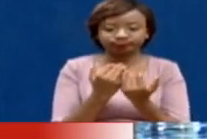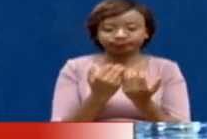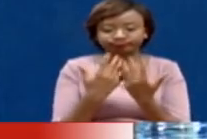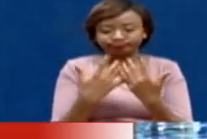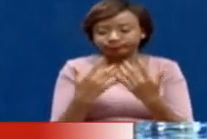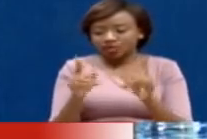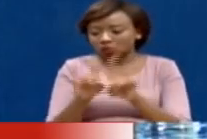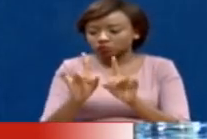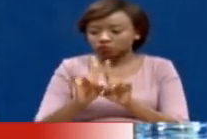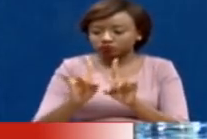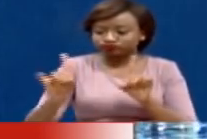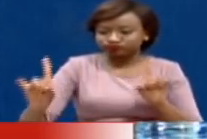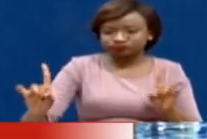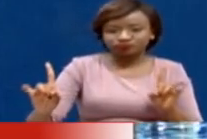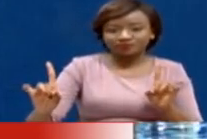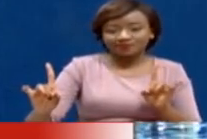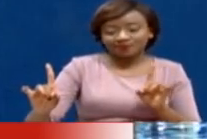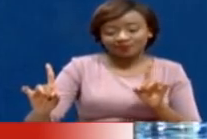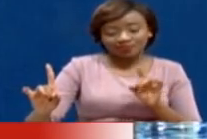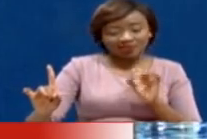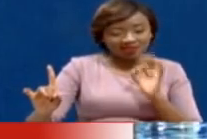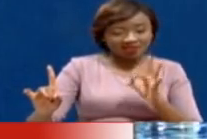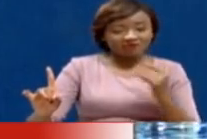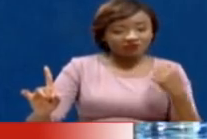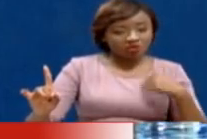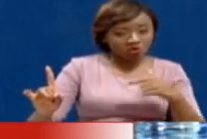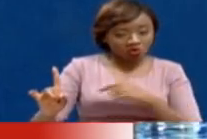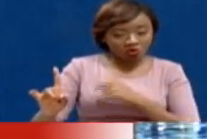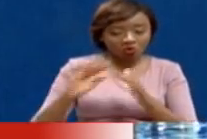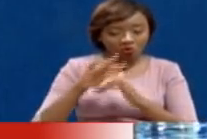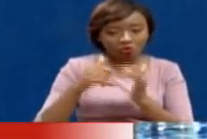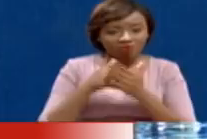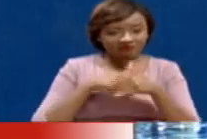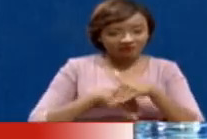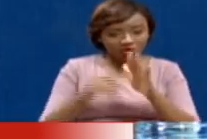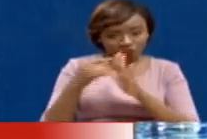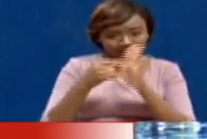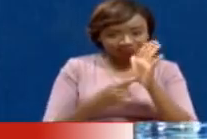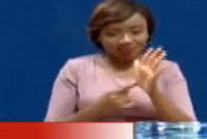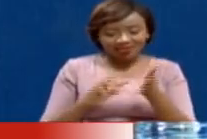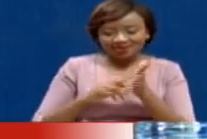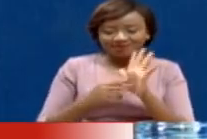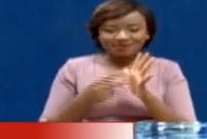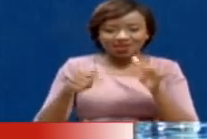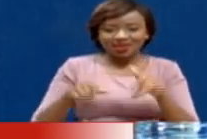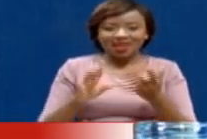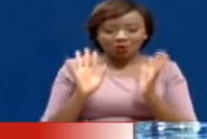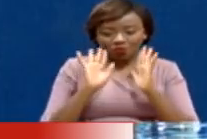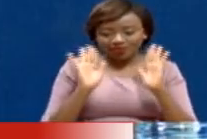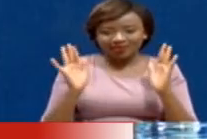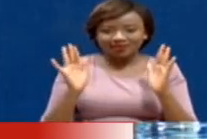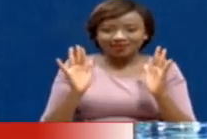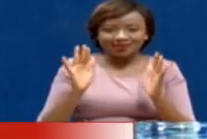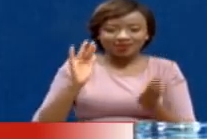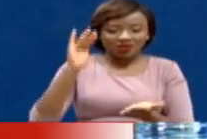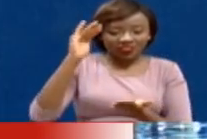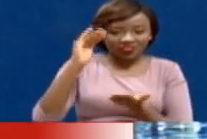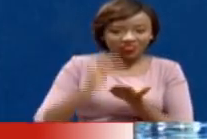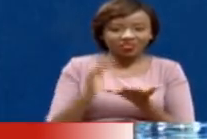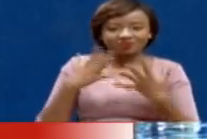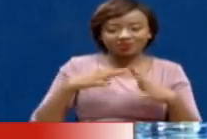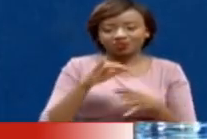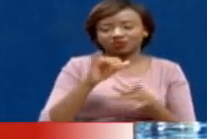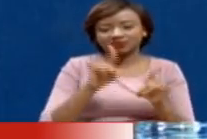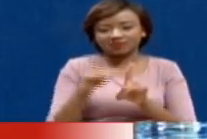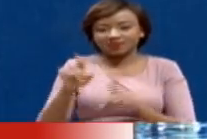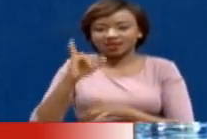distancing, then our numbers will remain within the capacity of our ICU and